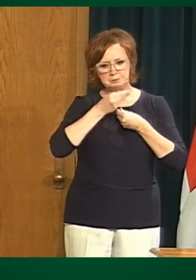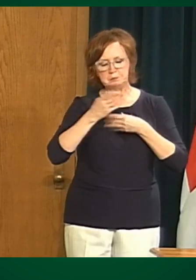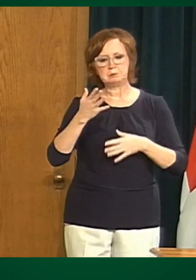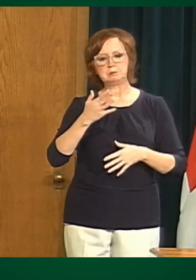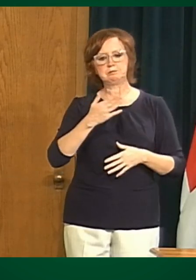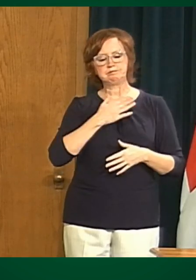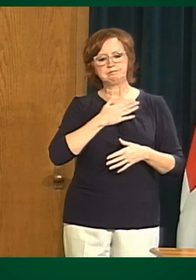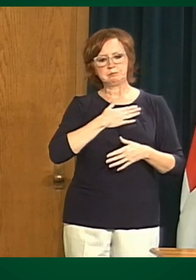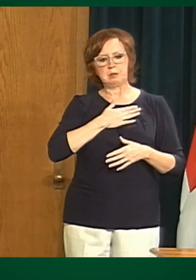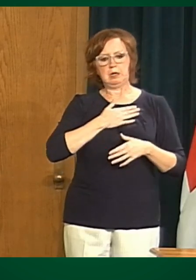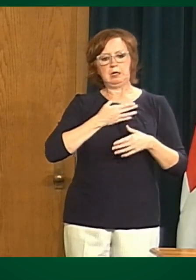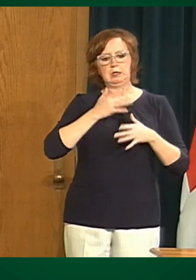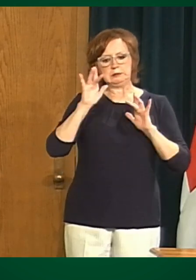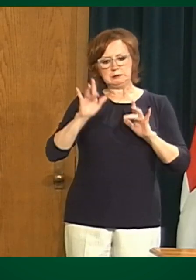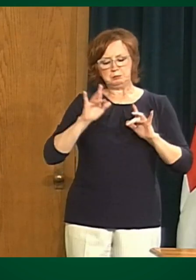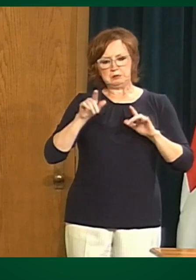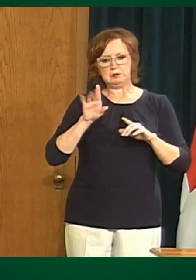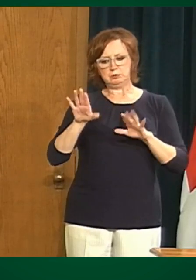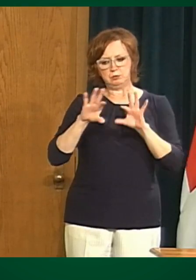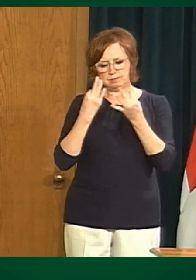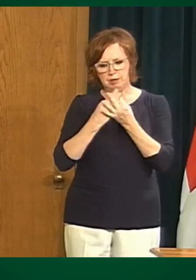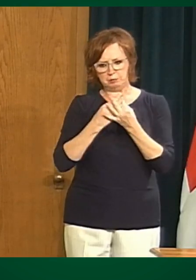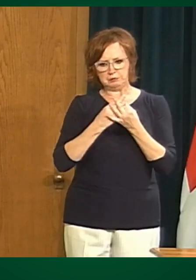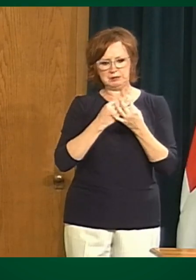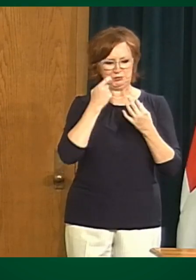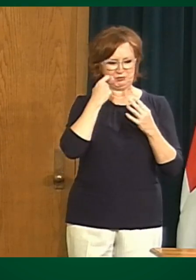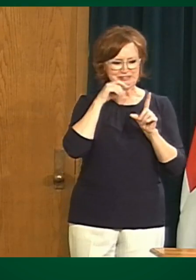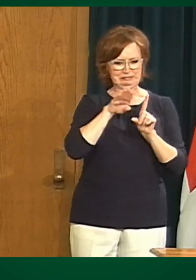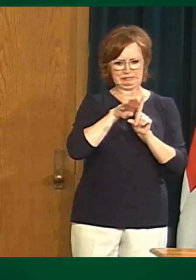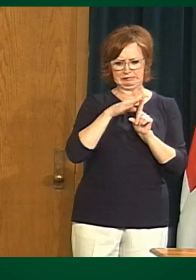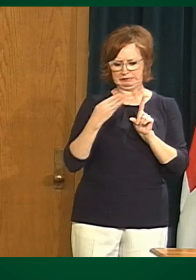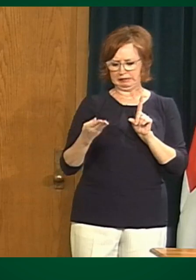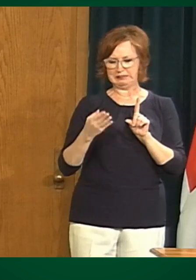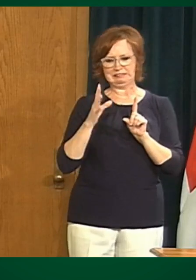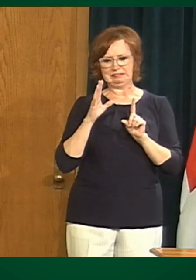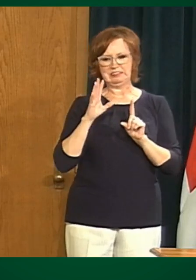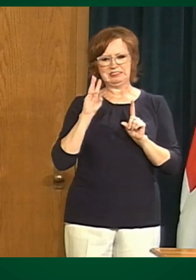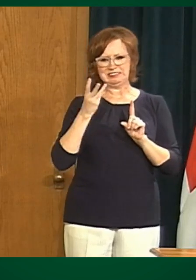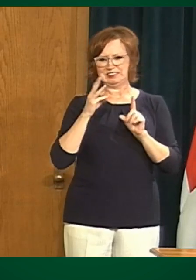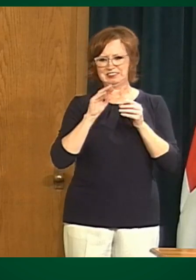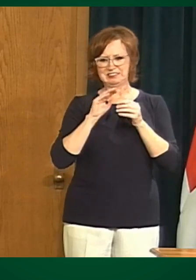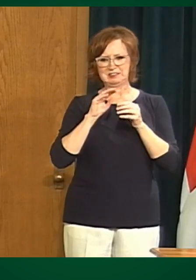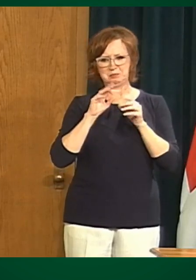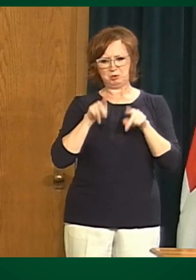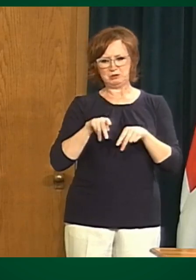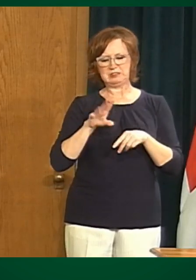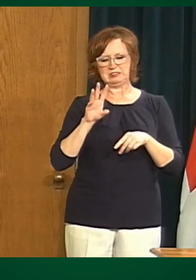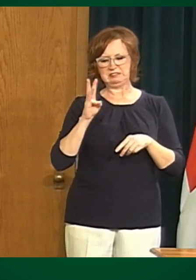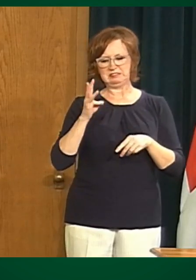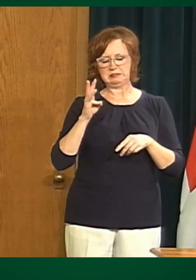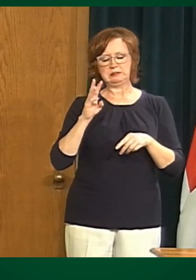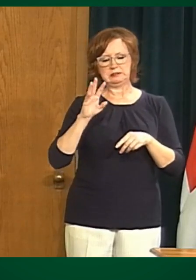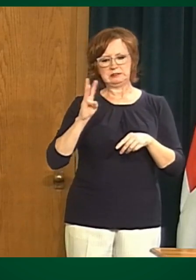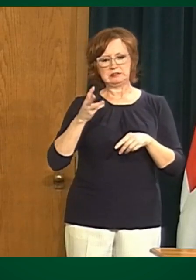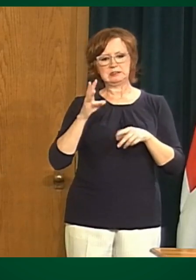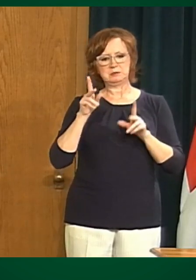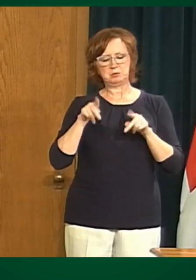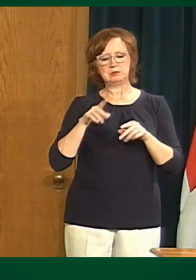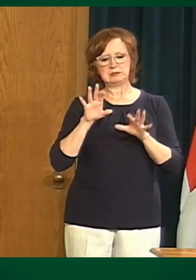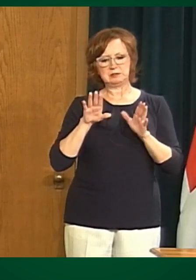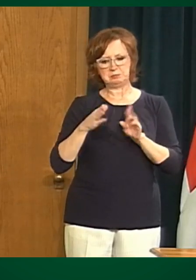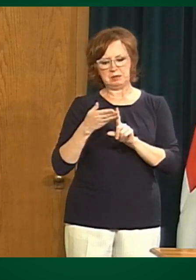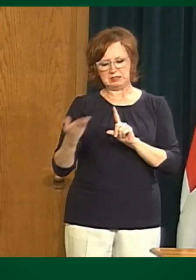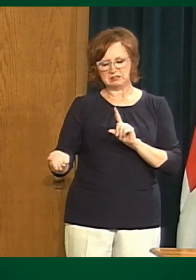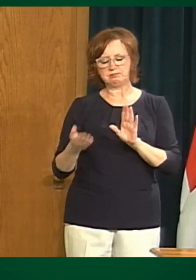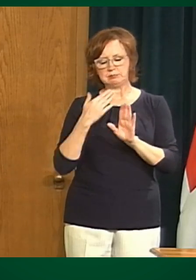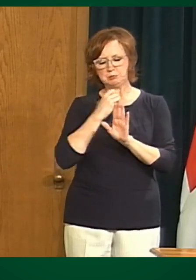of our most recent COVID death, along with the entire community. We have, for